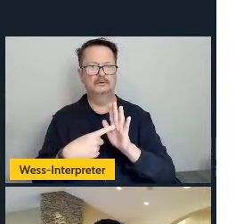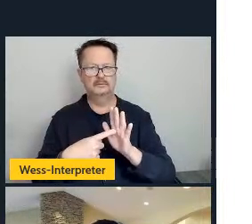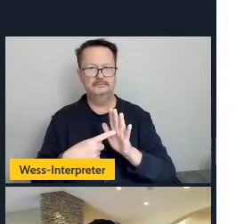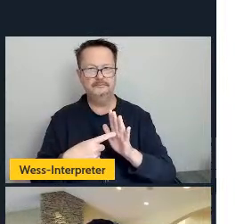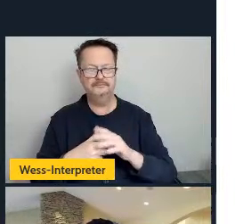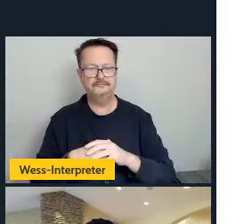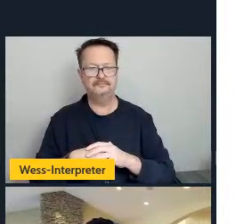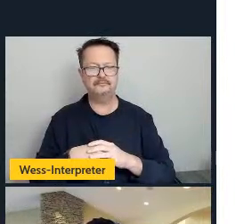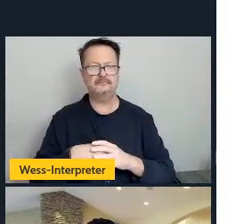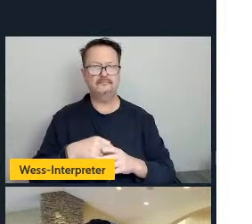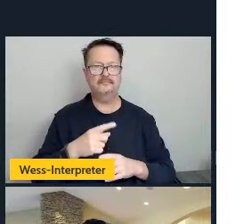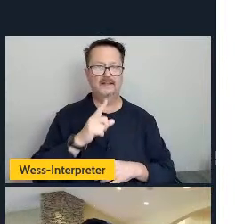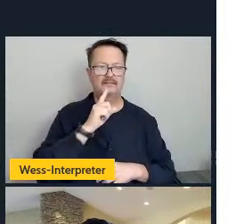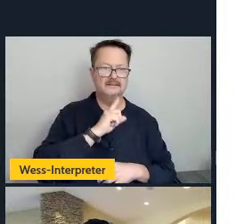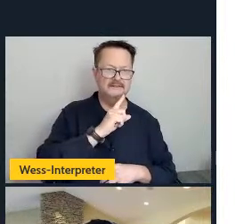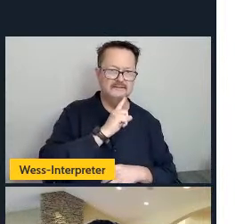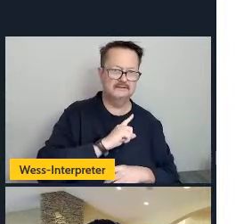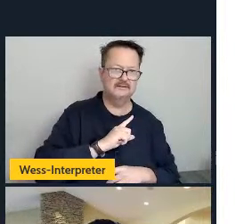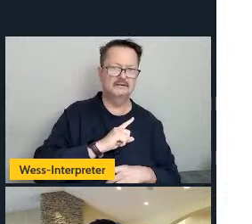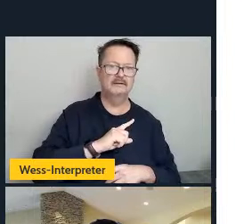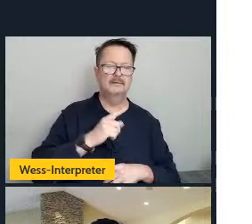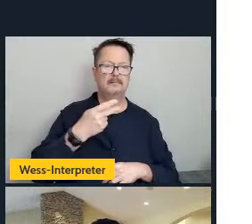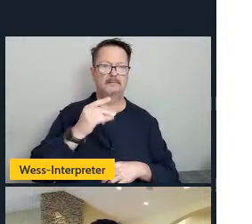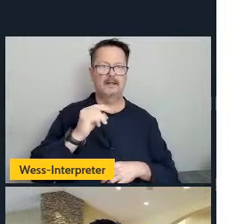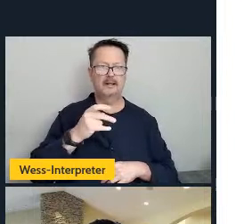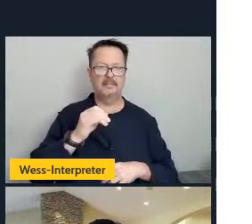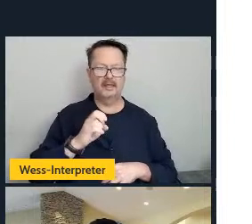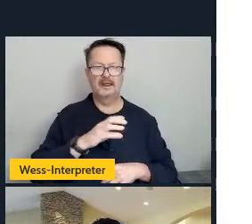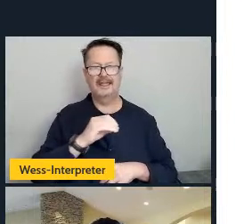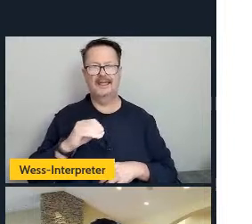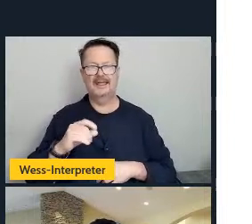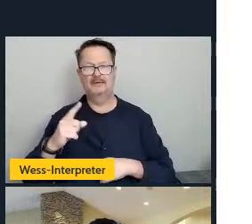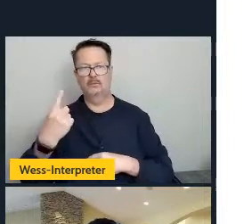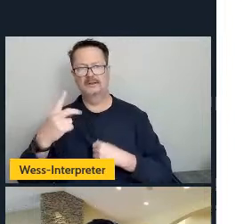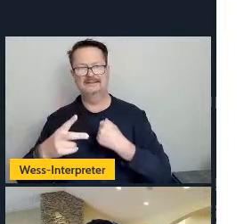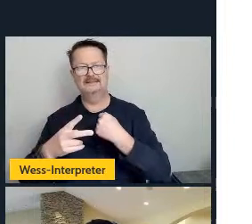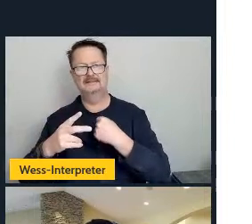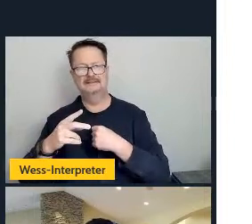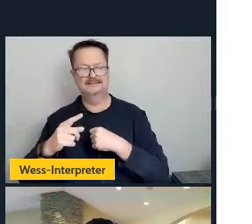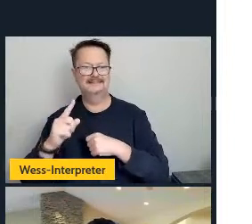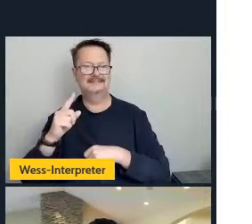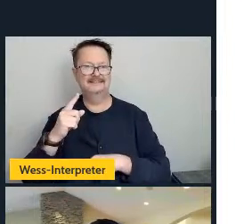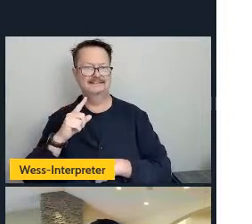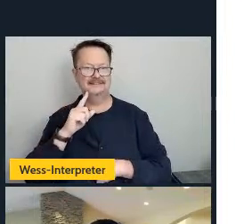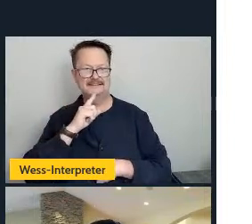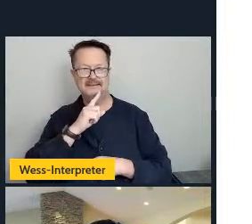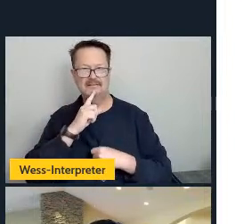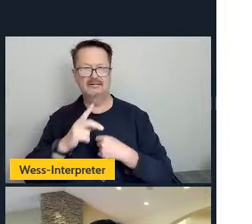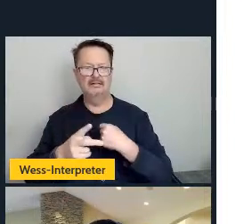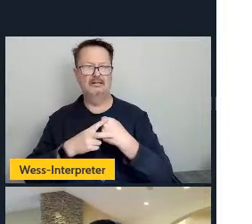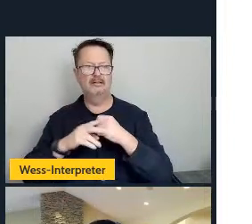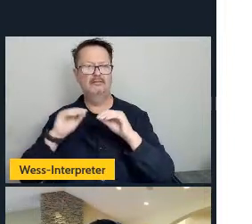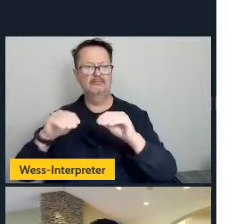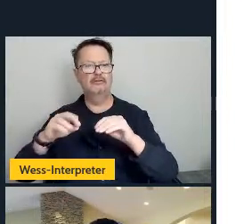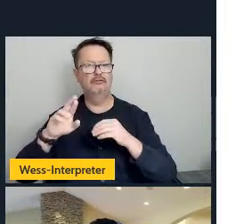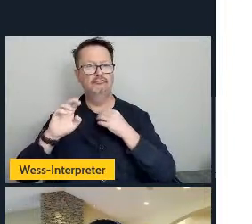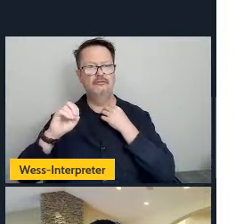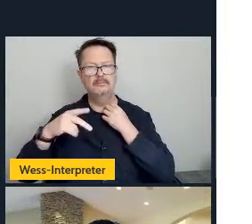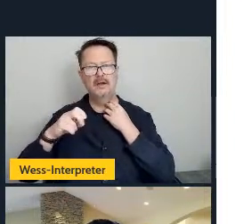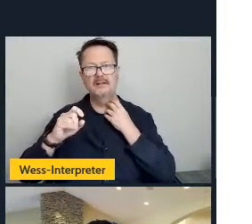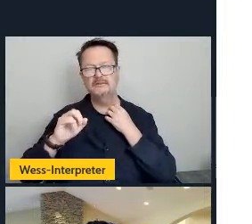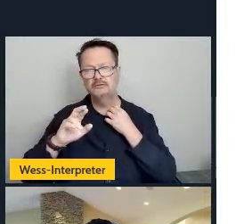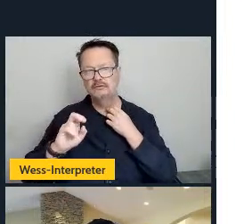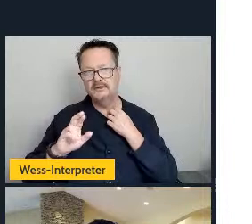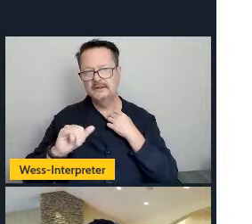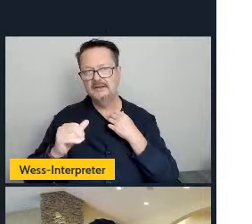for a single component and a single pipeline. And to me, it provides me a high reliability because I have a